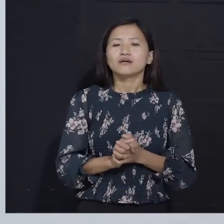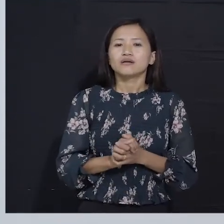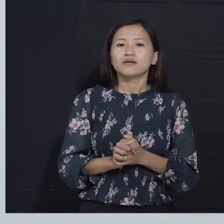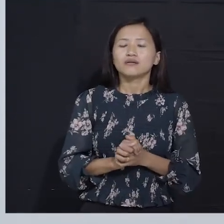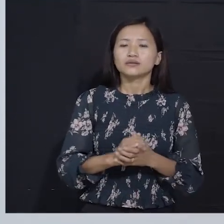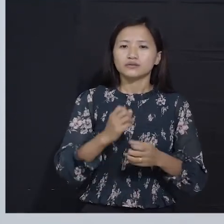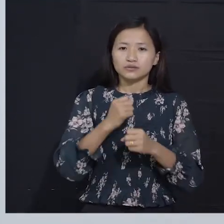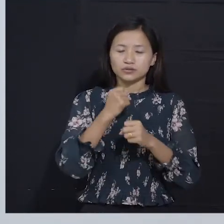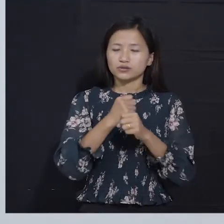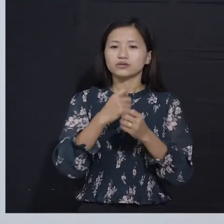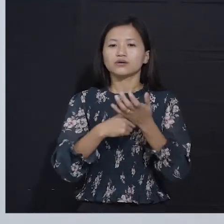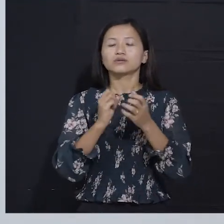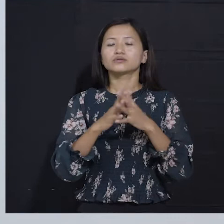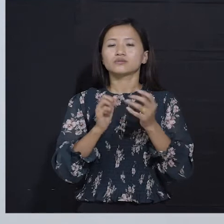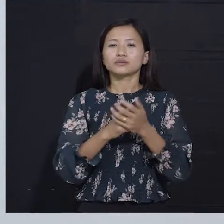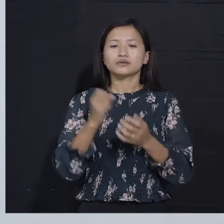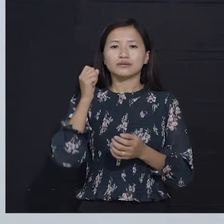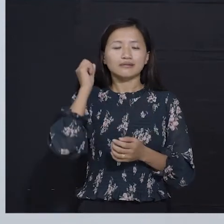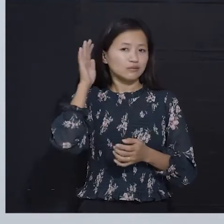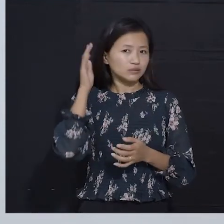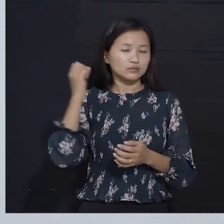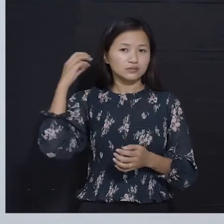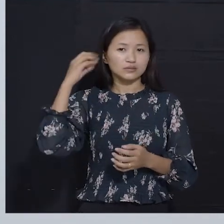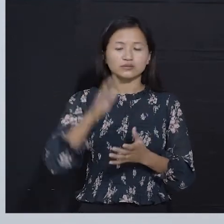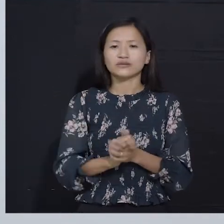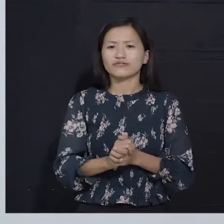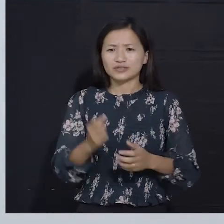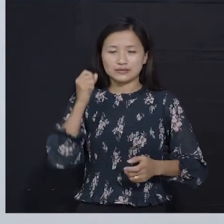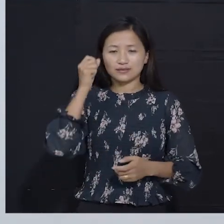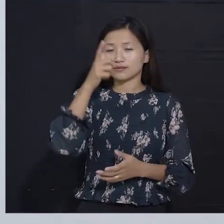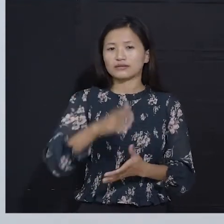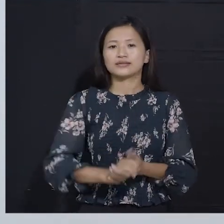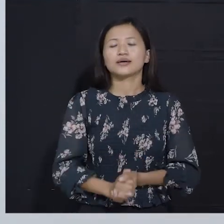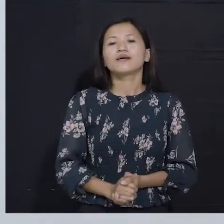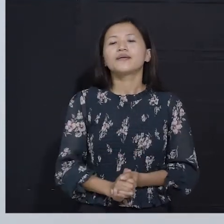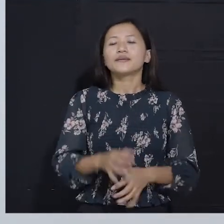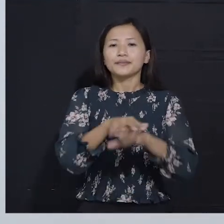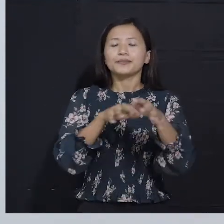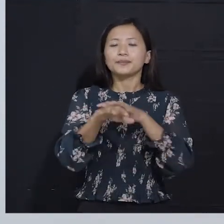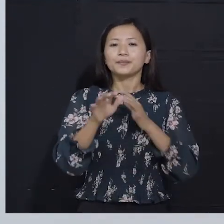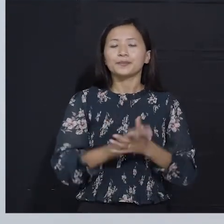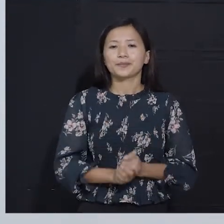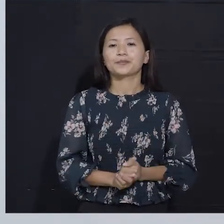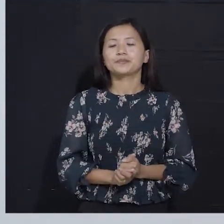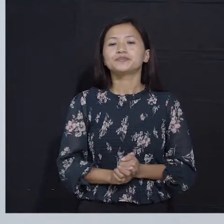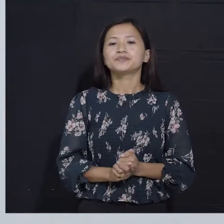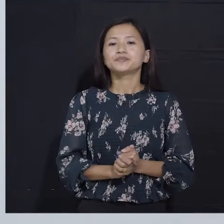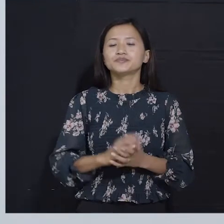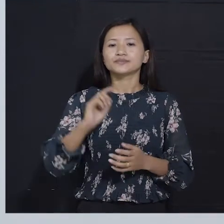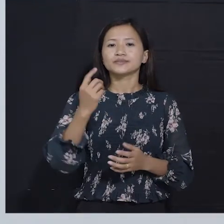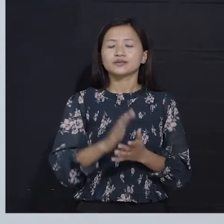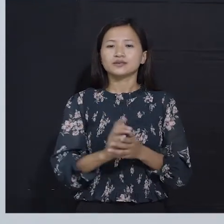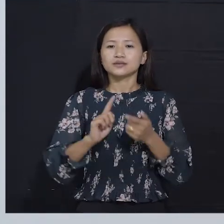a growling sound out of anger, okay? So you will also find an animal snarling here. And then the next